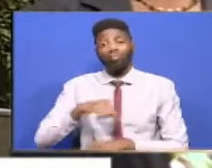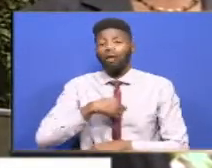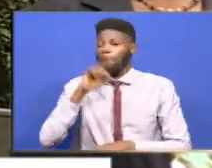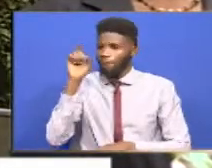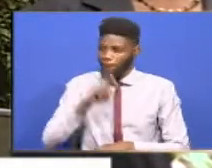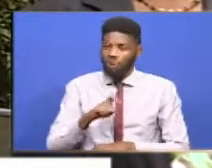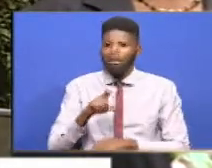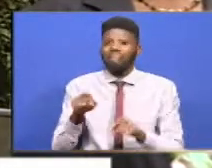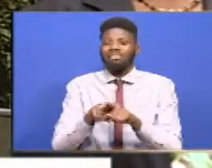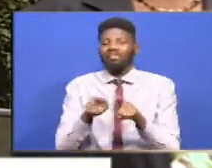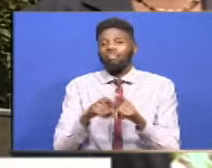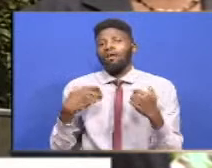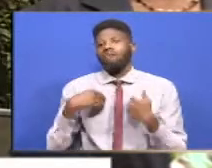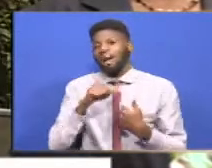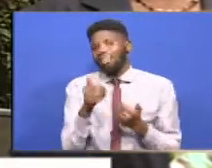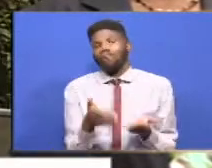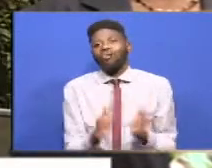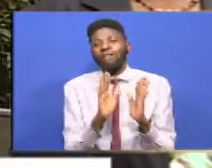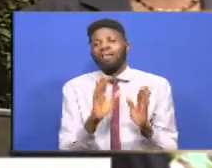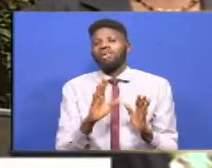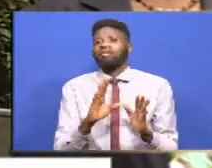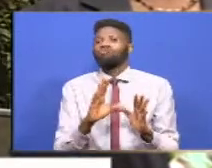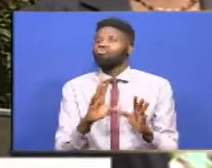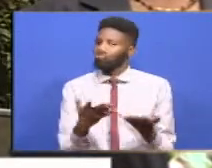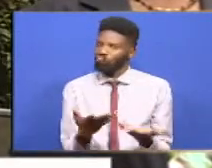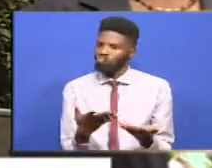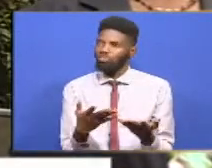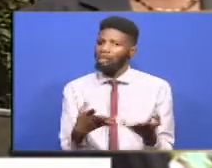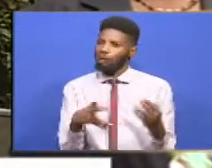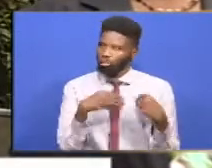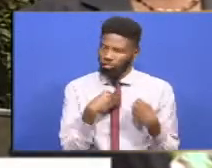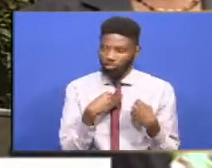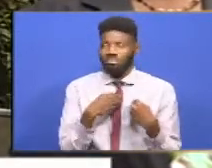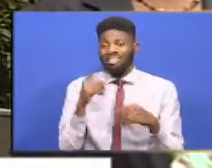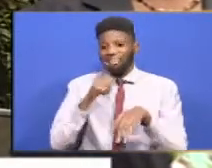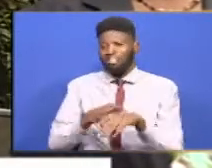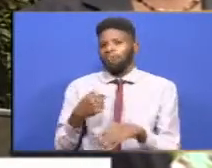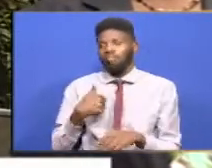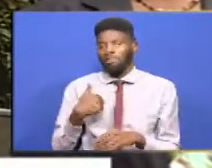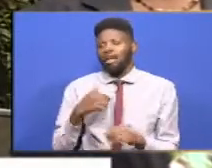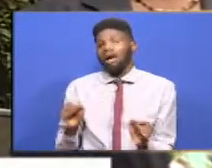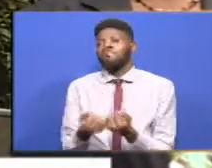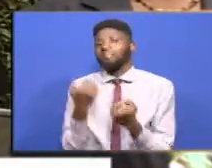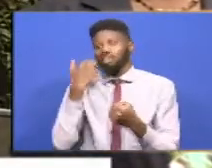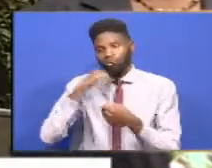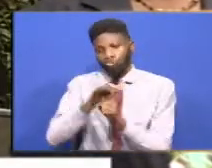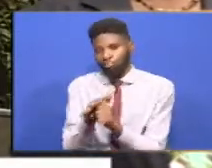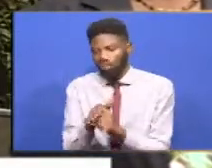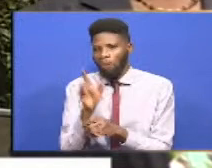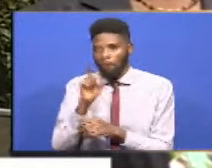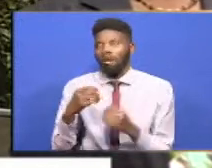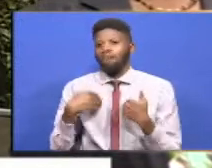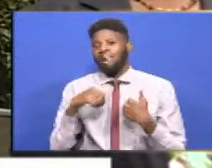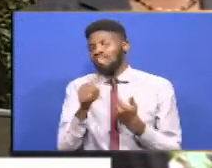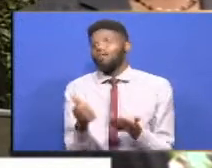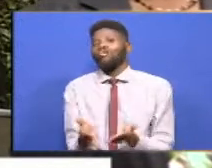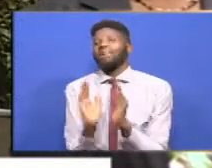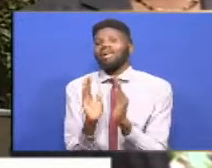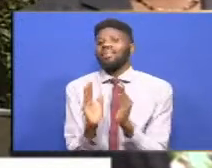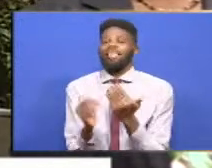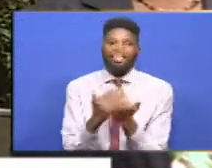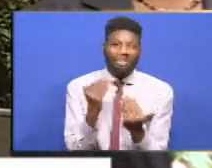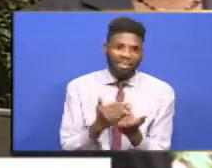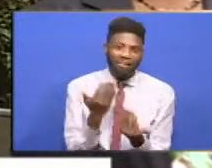even if I'm diagnosed as COVID-19, I must have my coping mechanism either from my close family